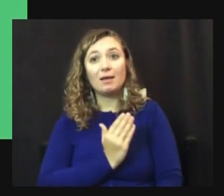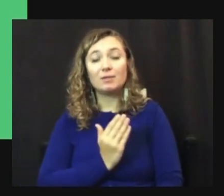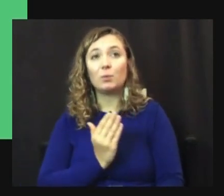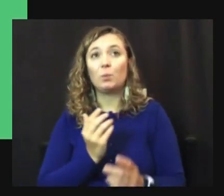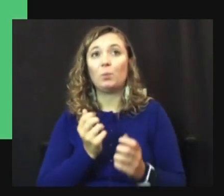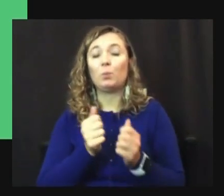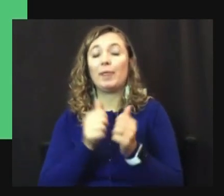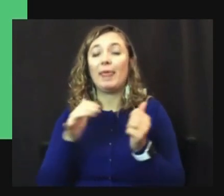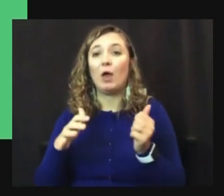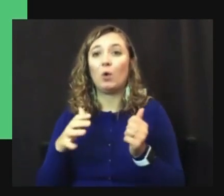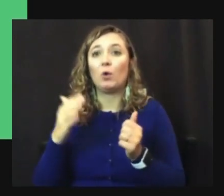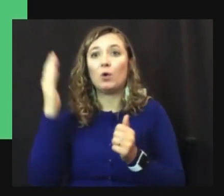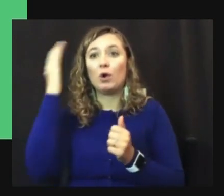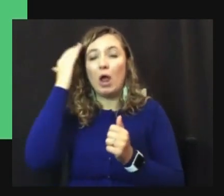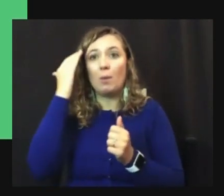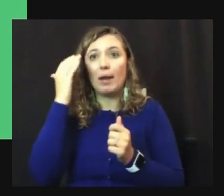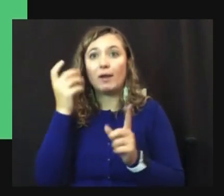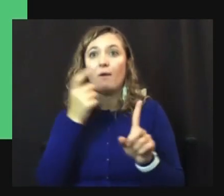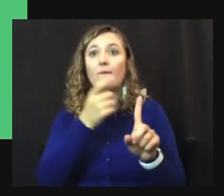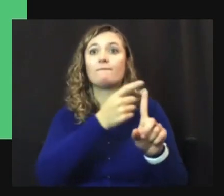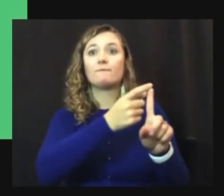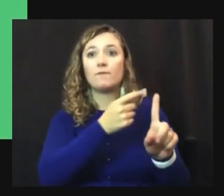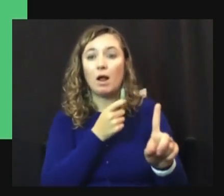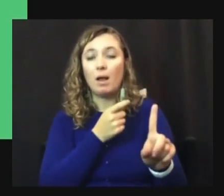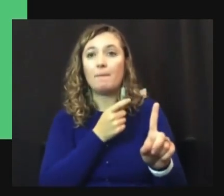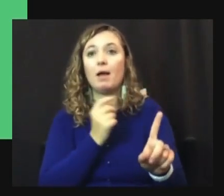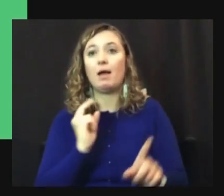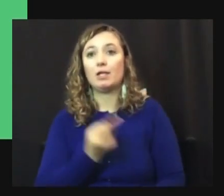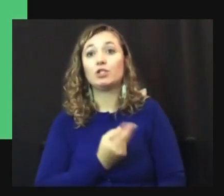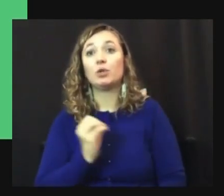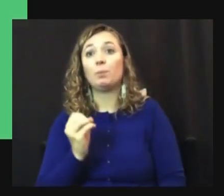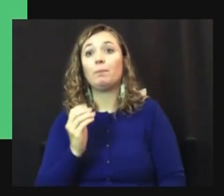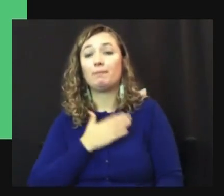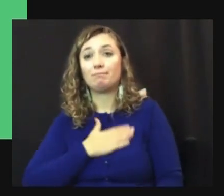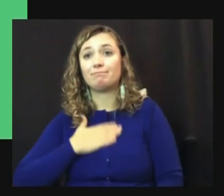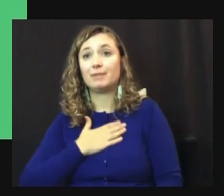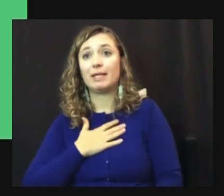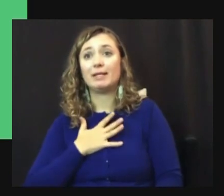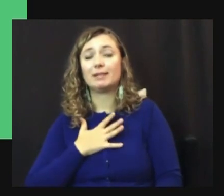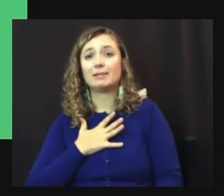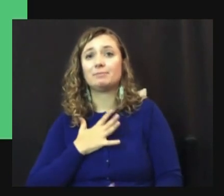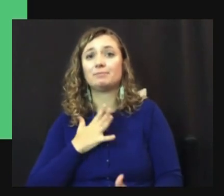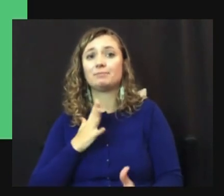So please engage with the autistic community. If you go to